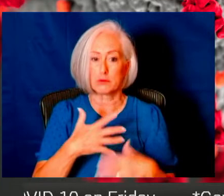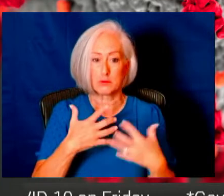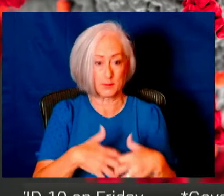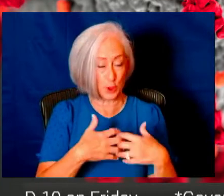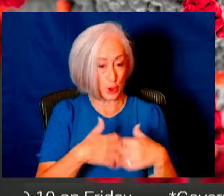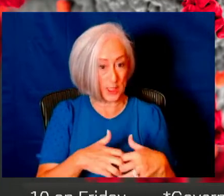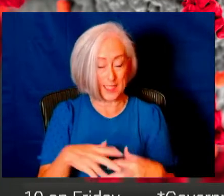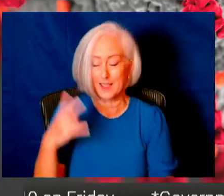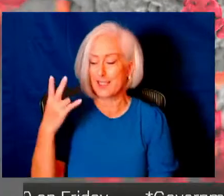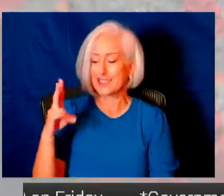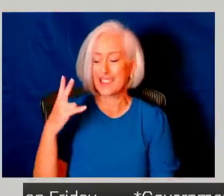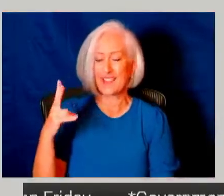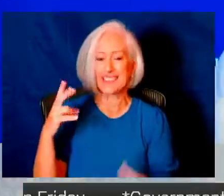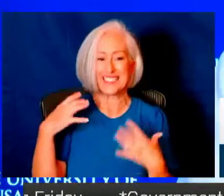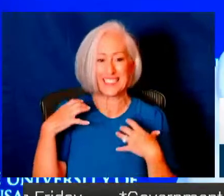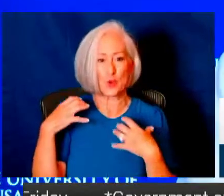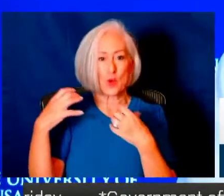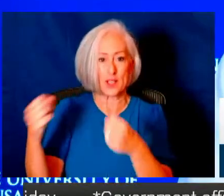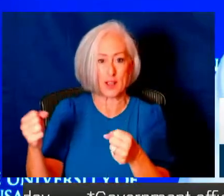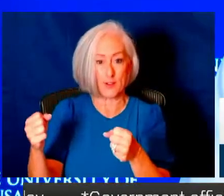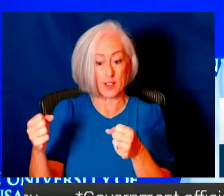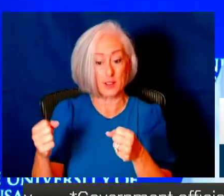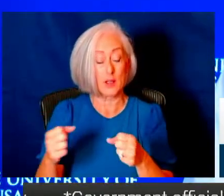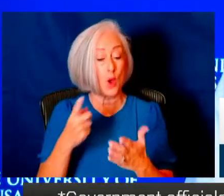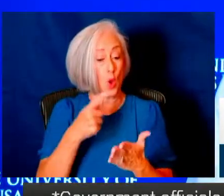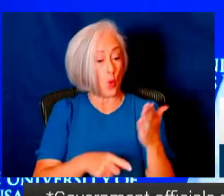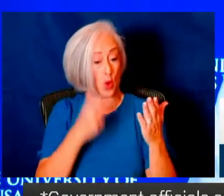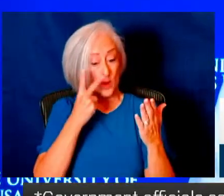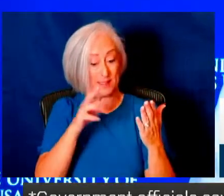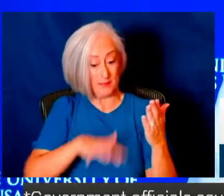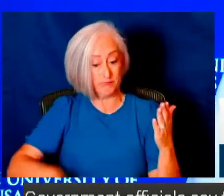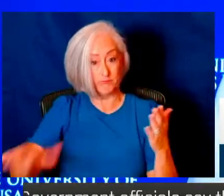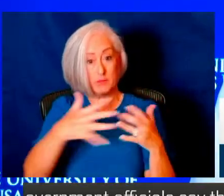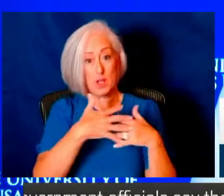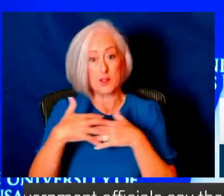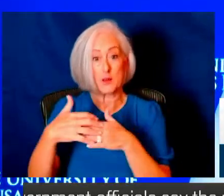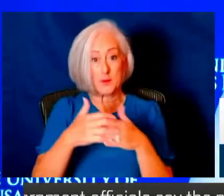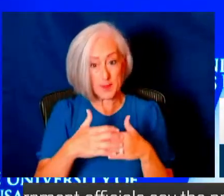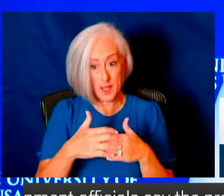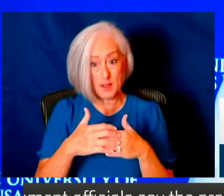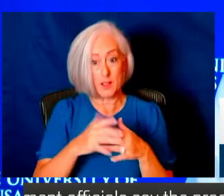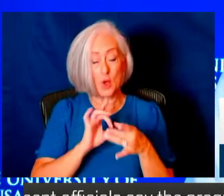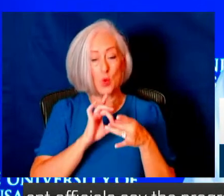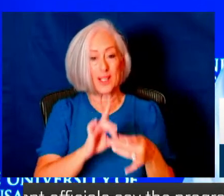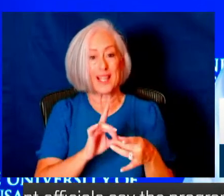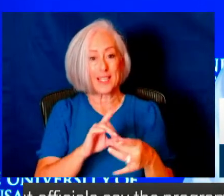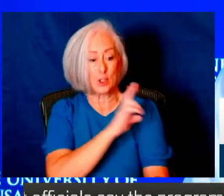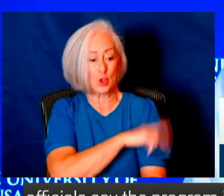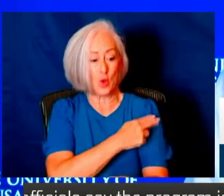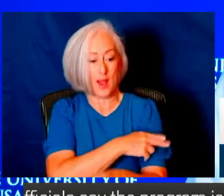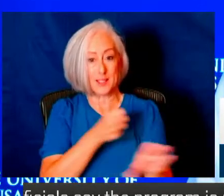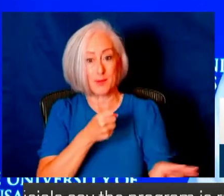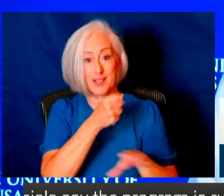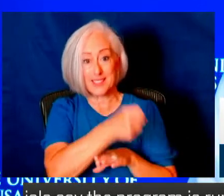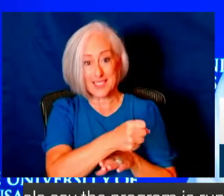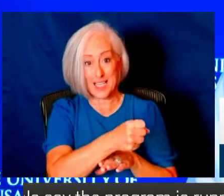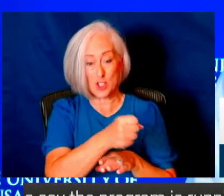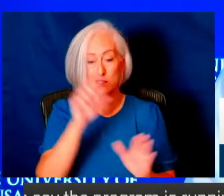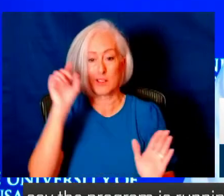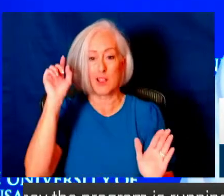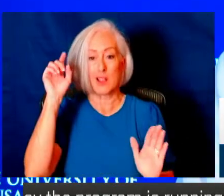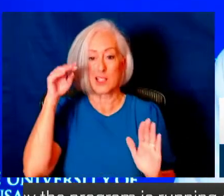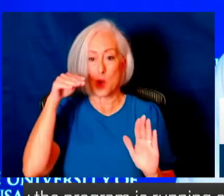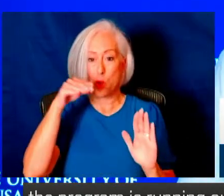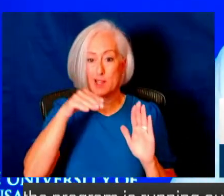trends in the United States as far as recorded cases and hospitalizations continue to be downtrending. So I think overall that is